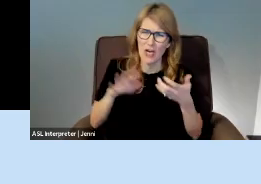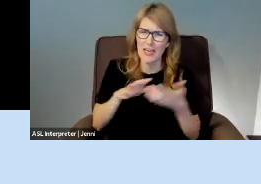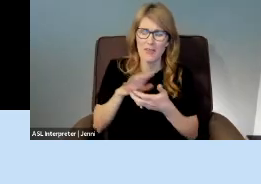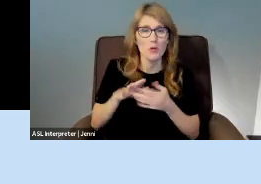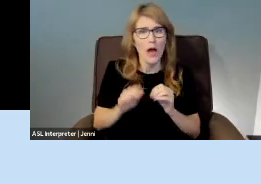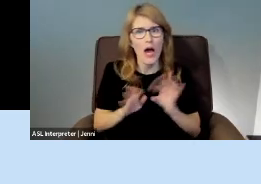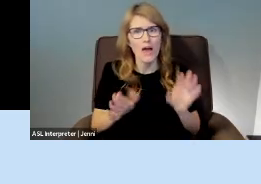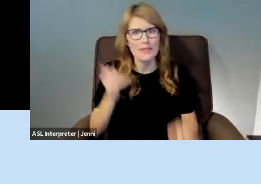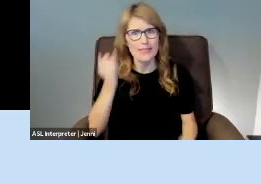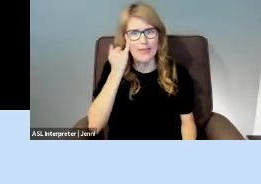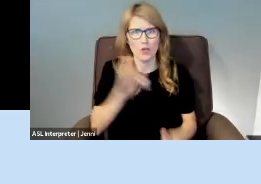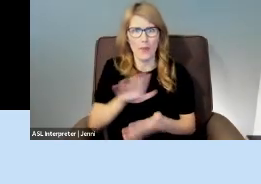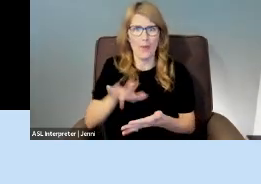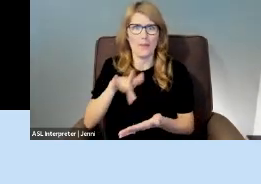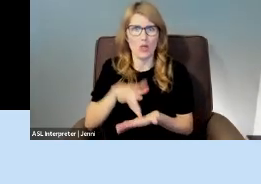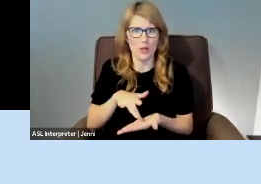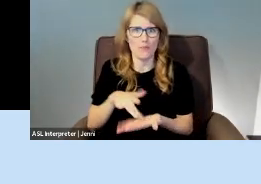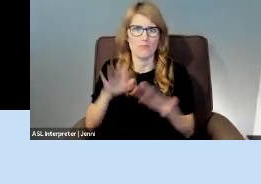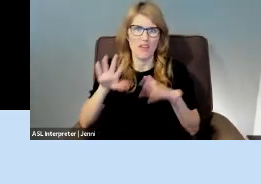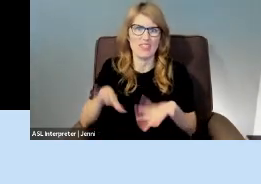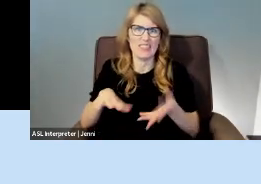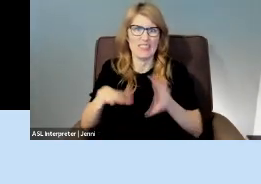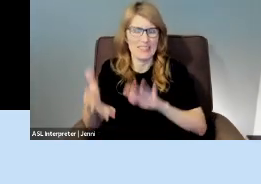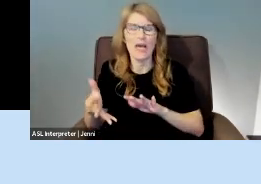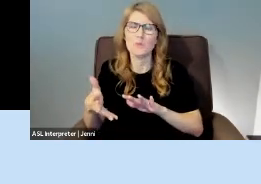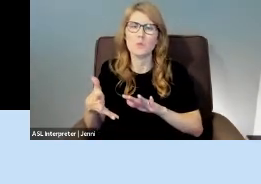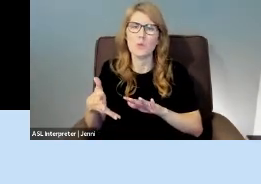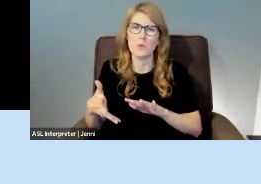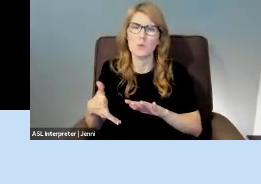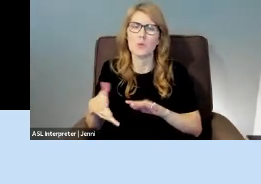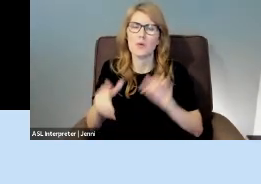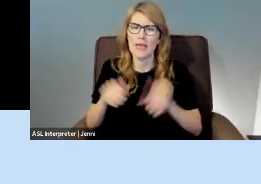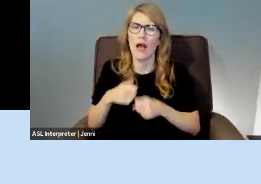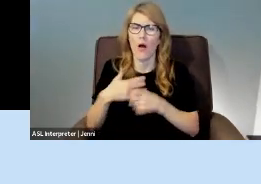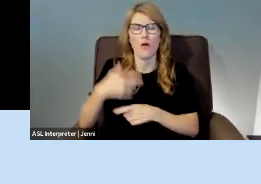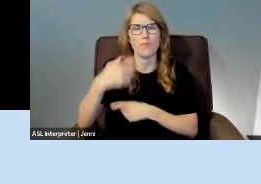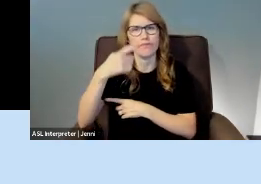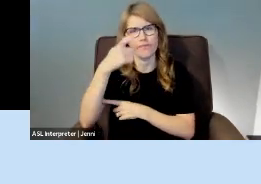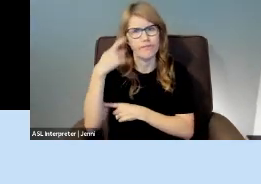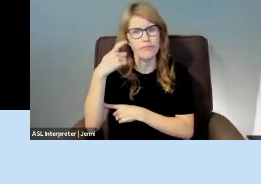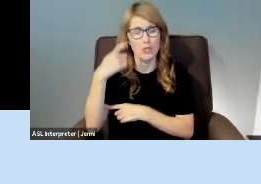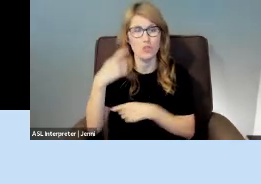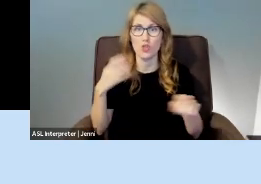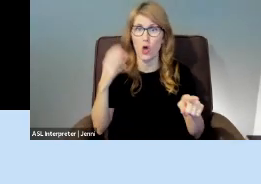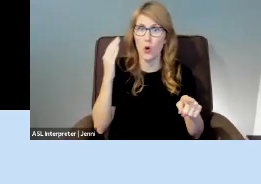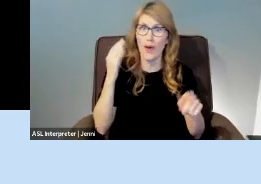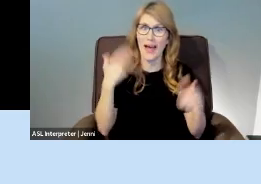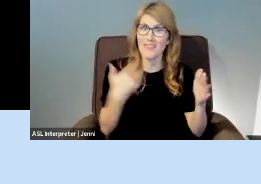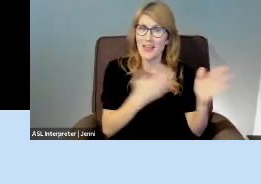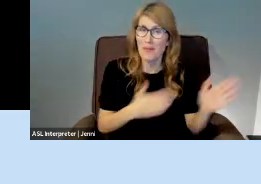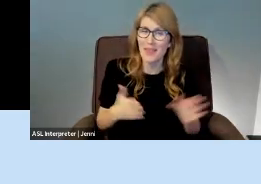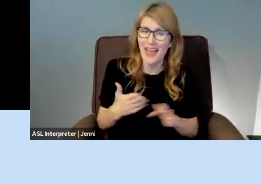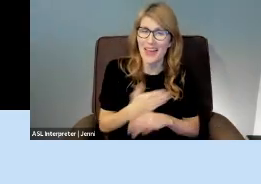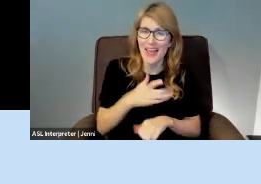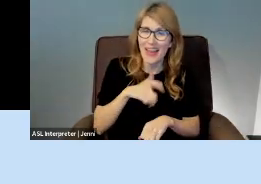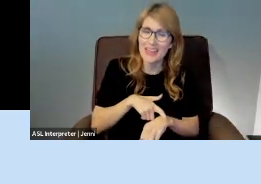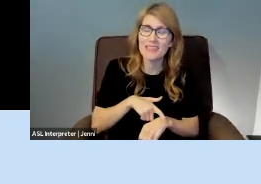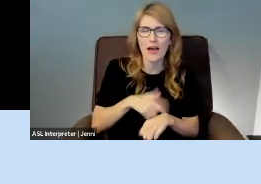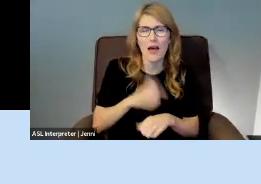actually recovering from it, it's very traumatic. So knowing that ahead of time, it can help